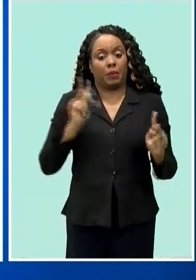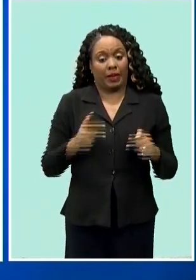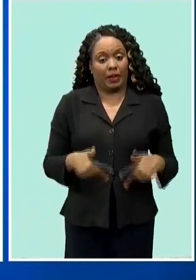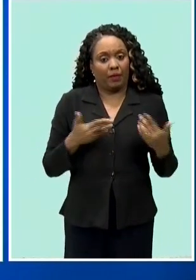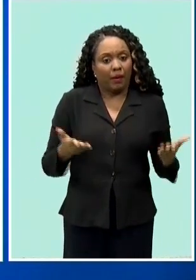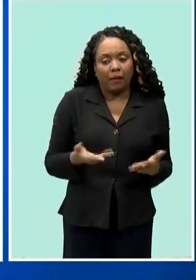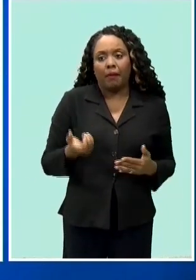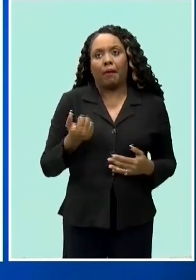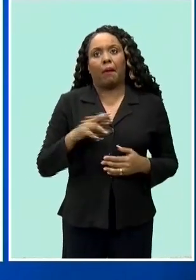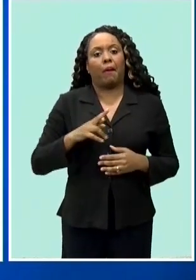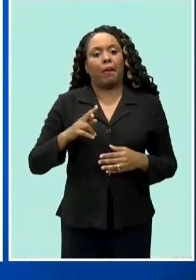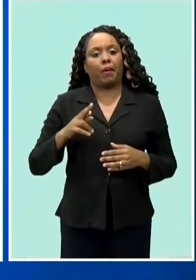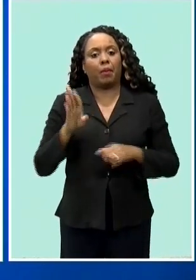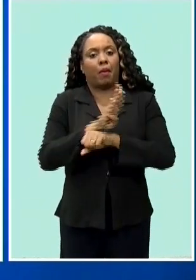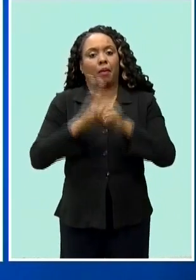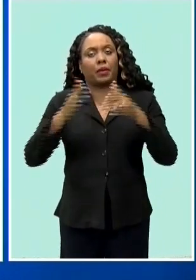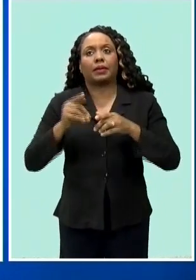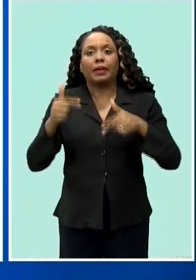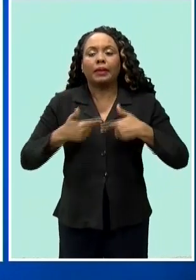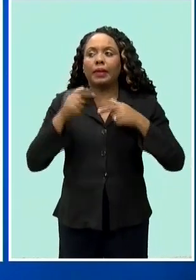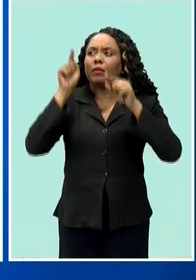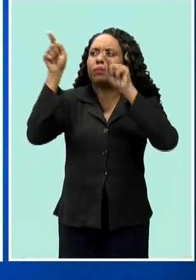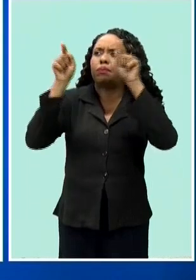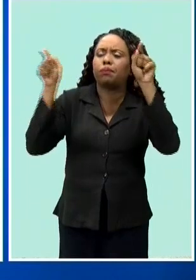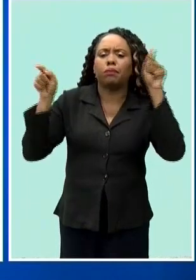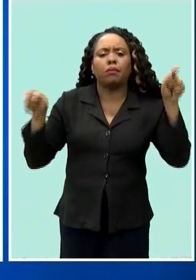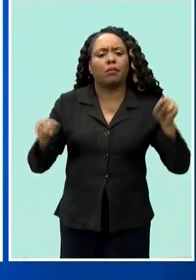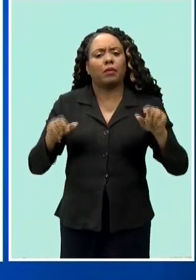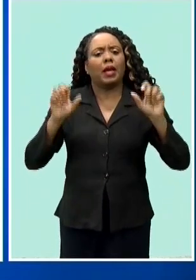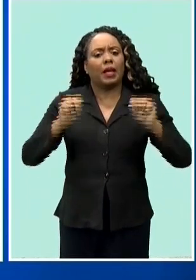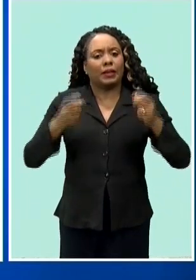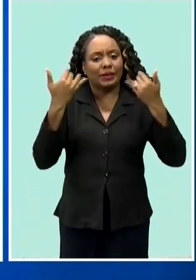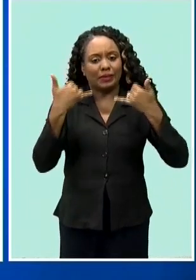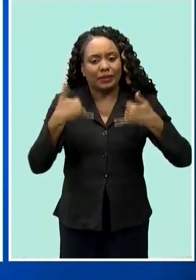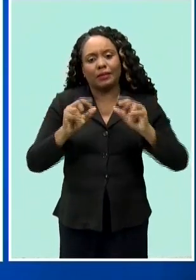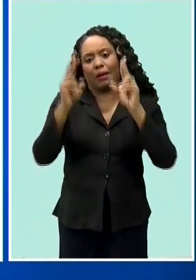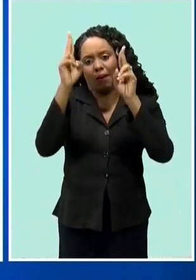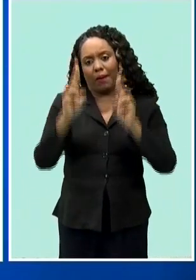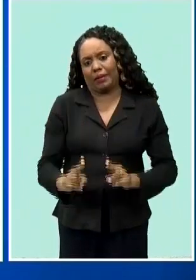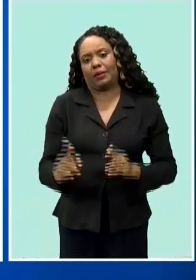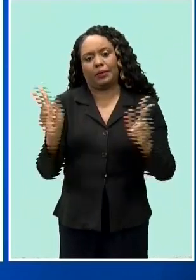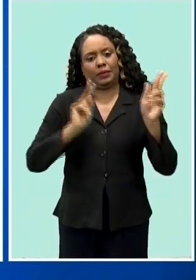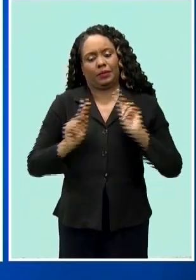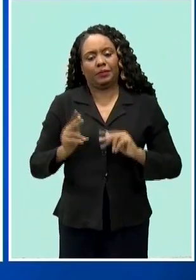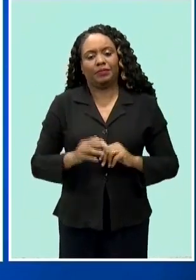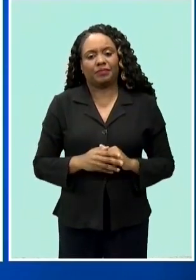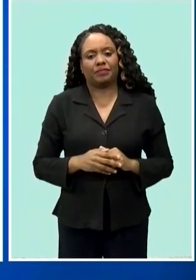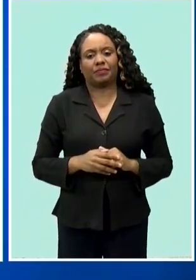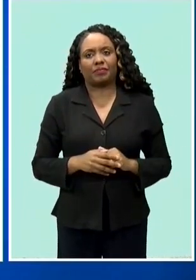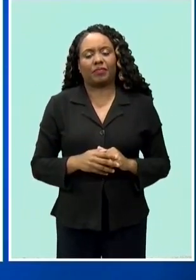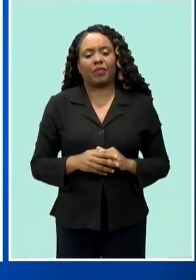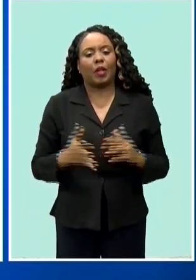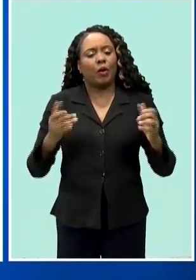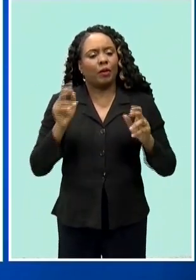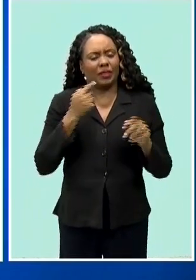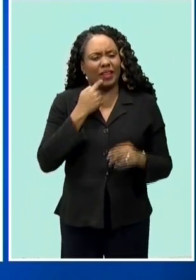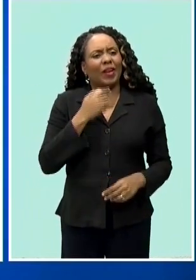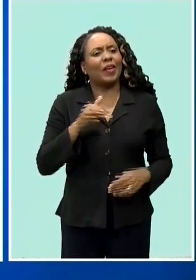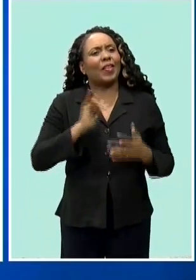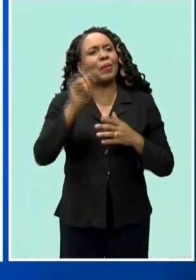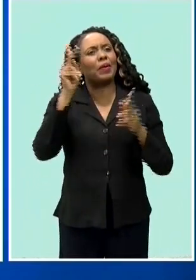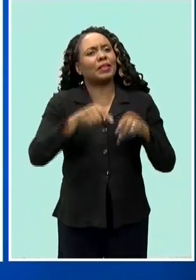whoever they are, to pay homage to them and to be able to decide that these are the people of St. Lucie that